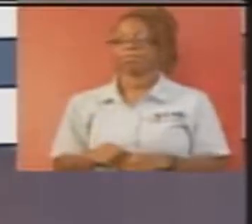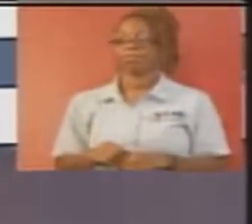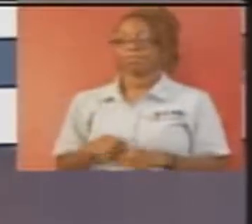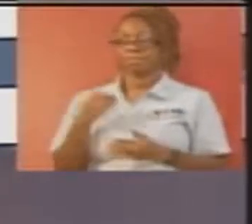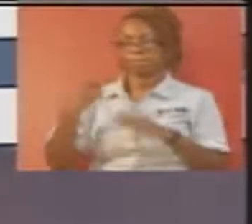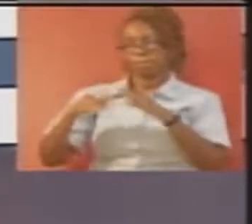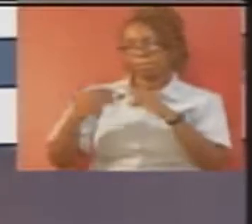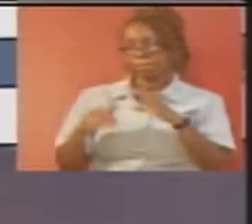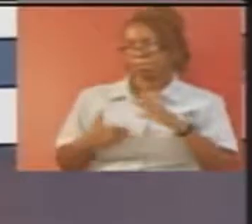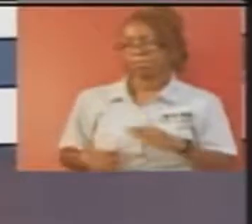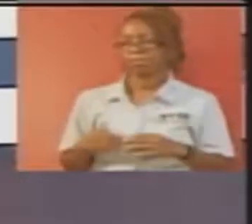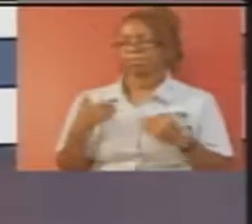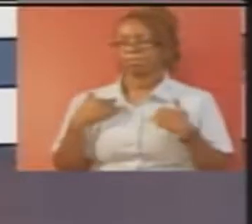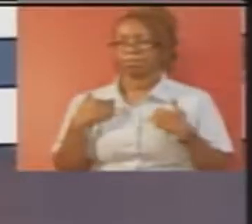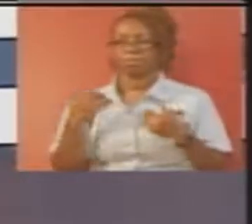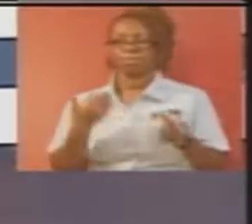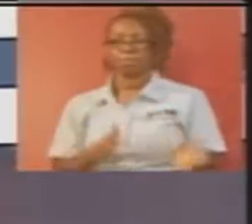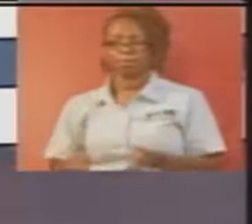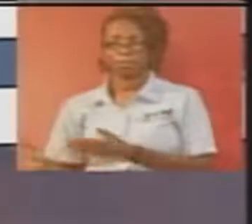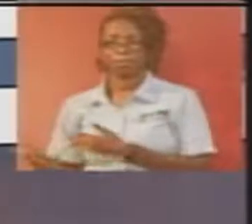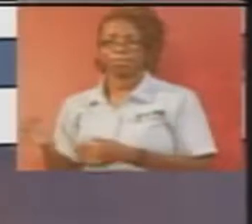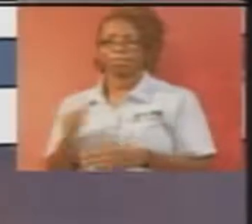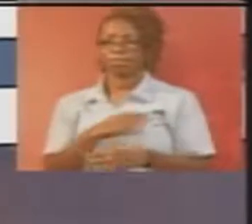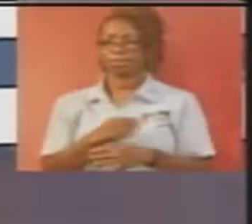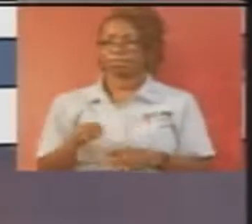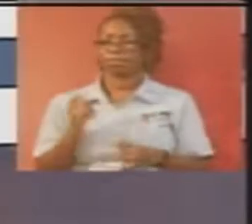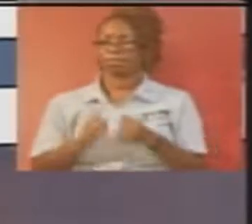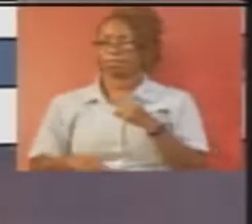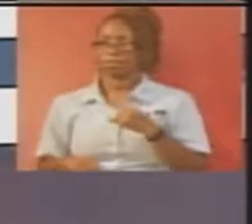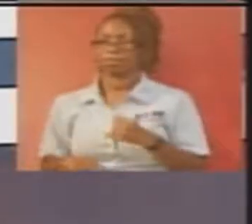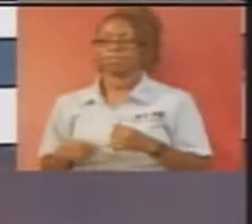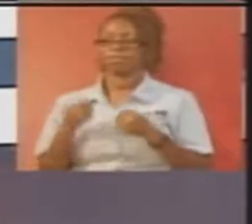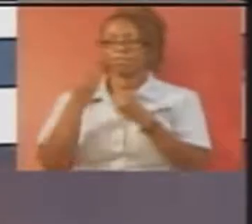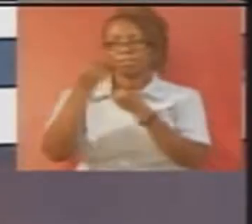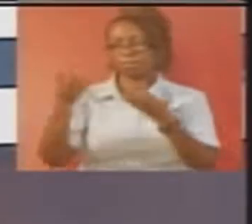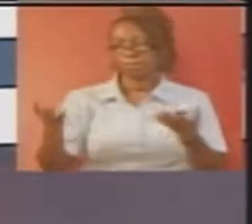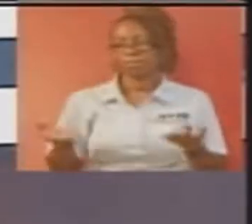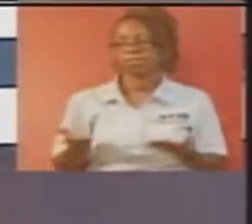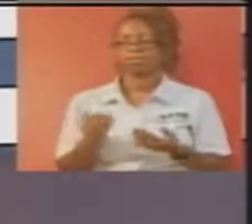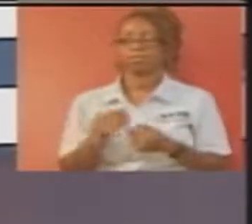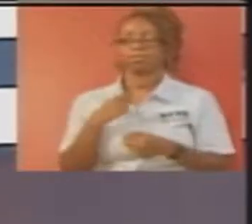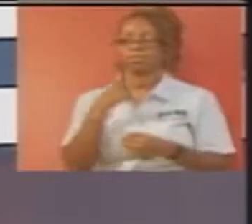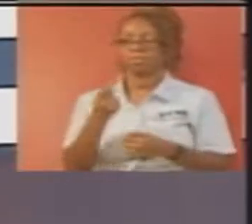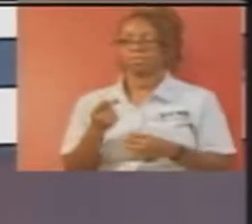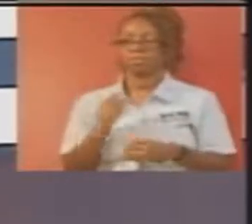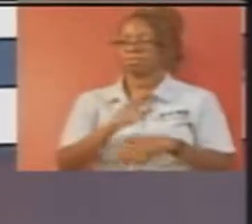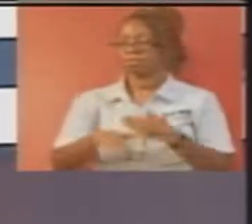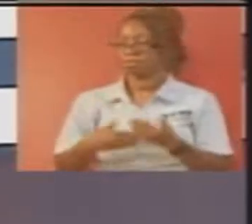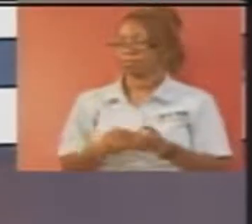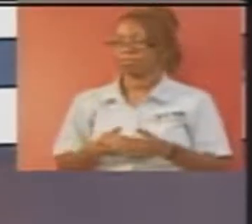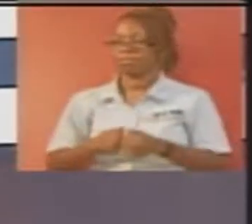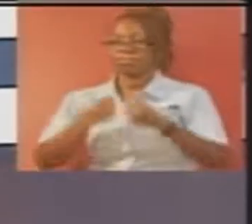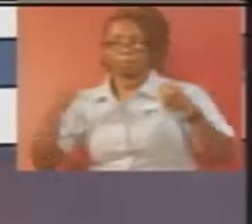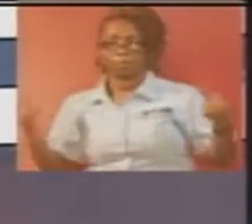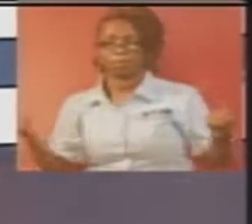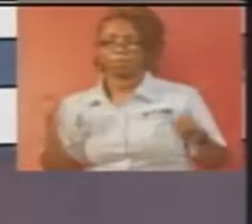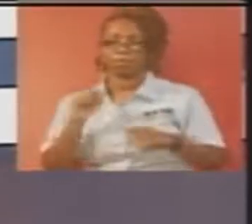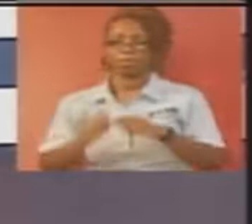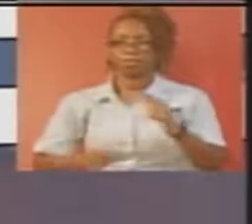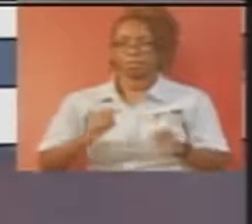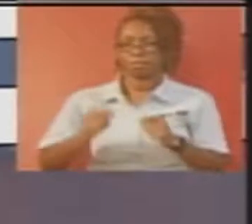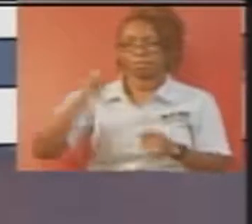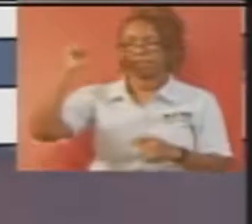press. We have identified 3 sites for the storage of vaccines, 2 in Trinidad and Tobago,